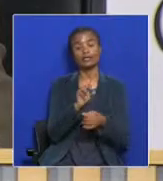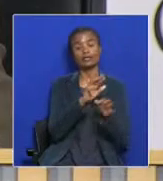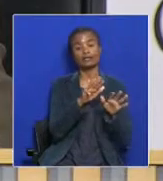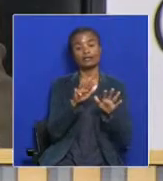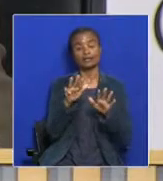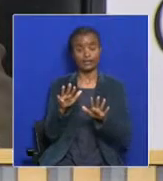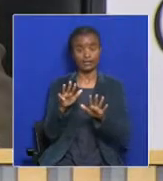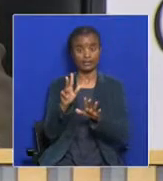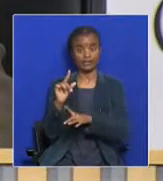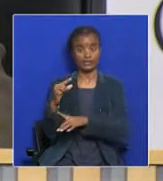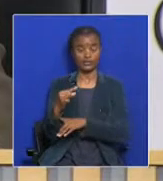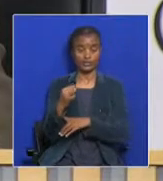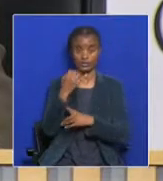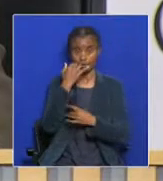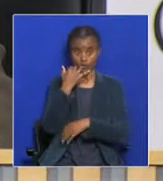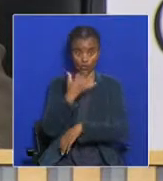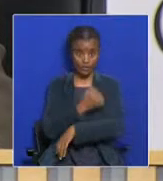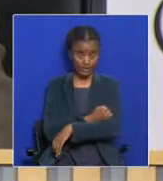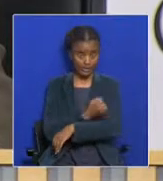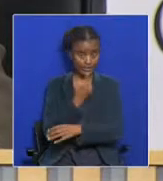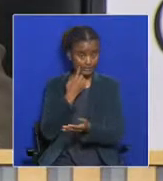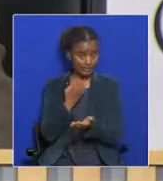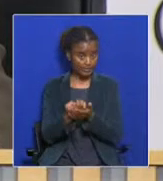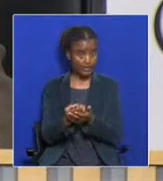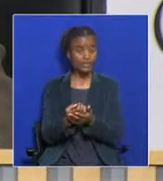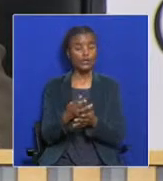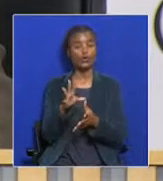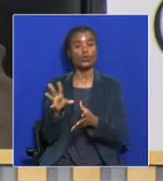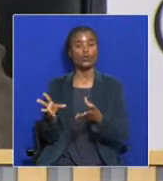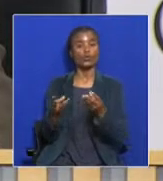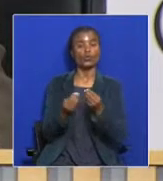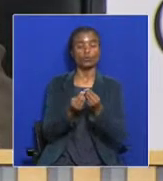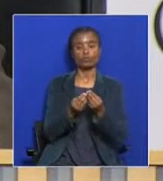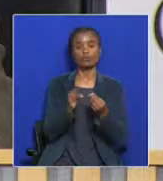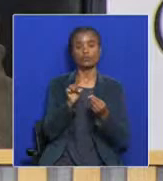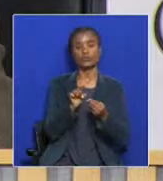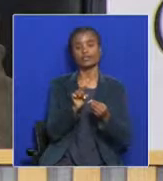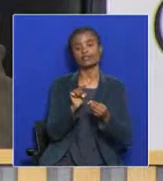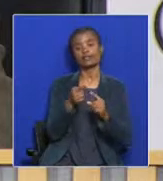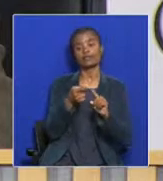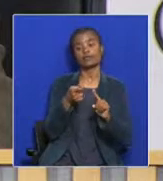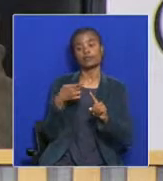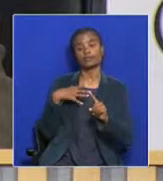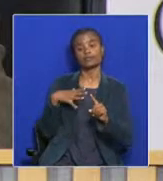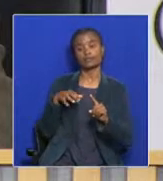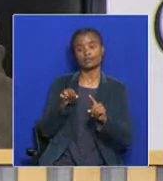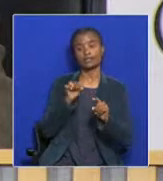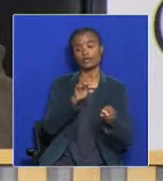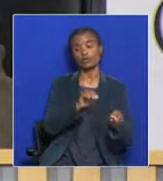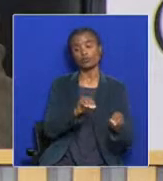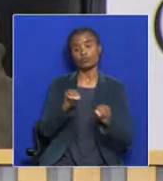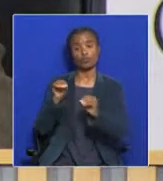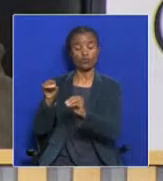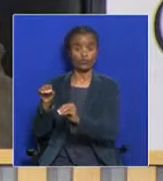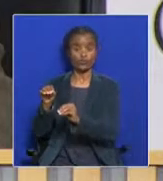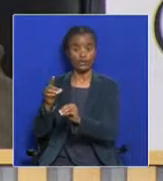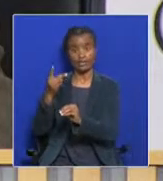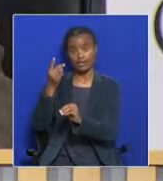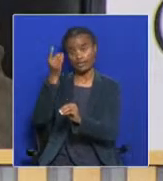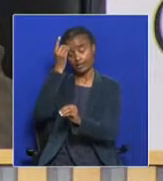exhibits that were initially at Isipingo and then moved to Durban Central, Yes. it was only at that stage now that